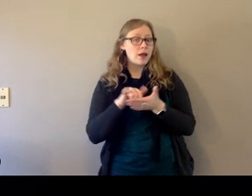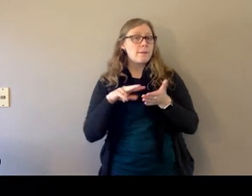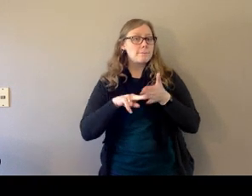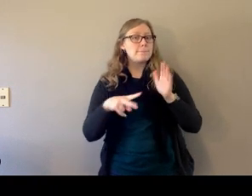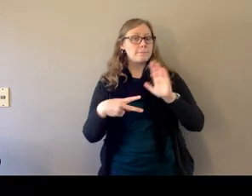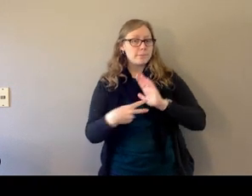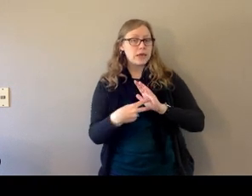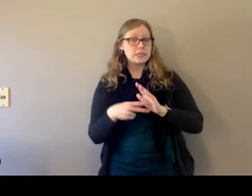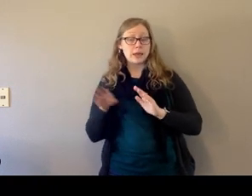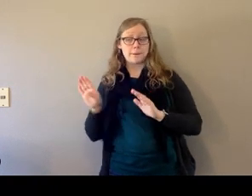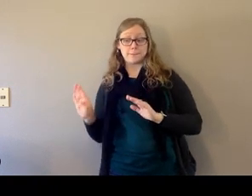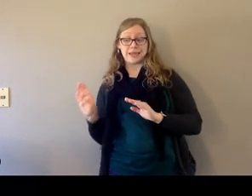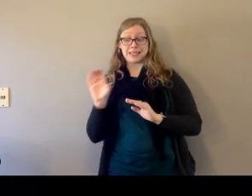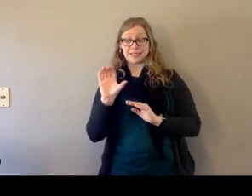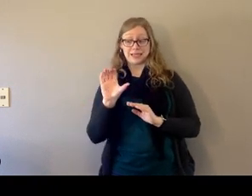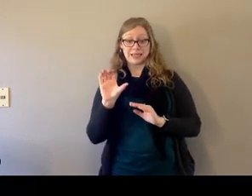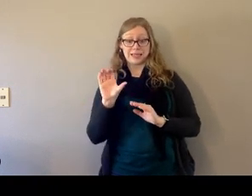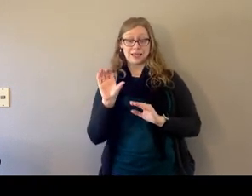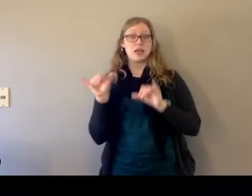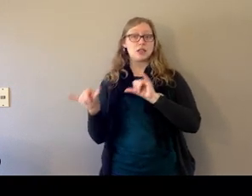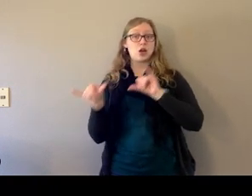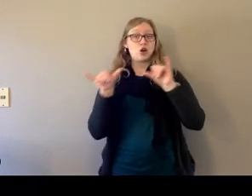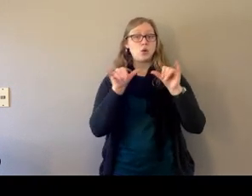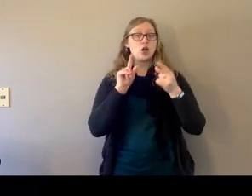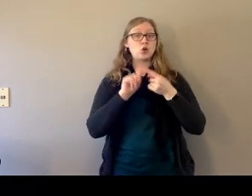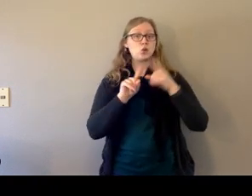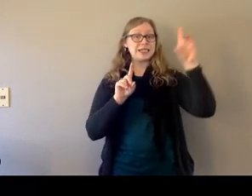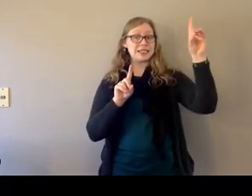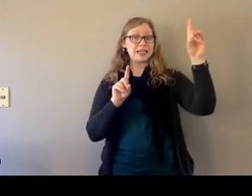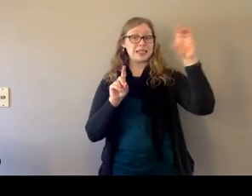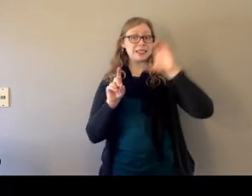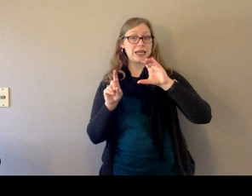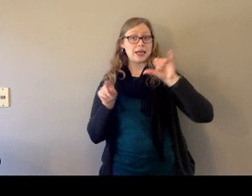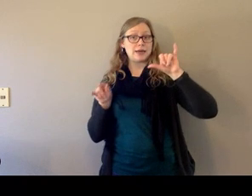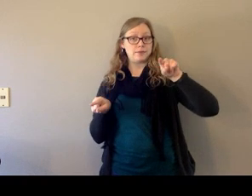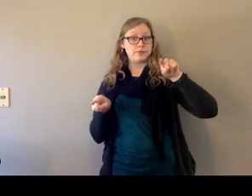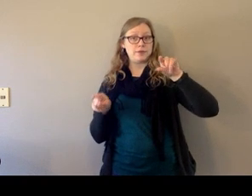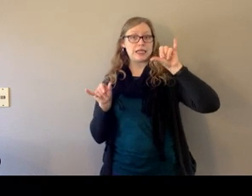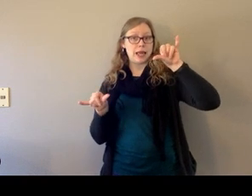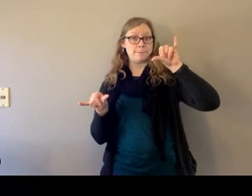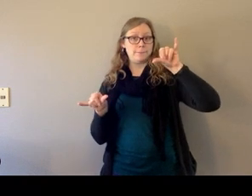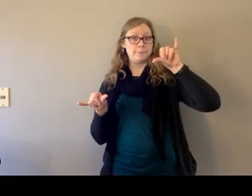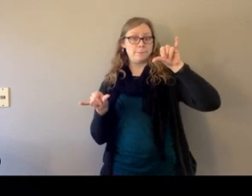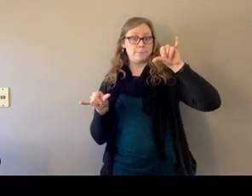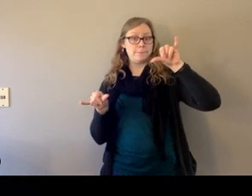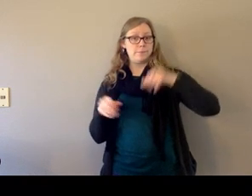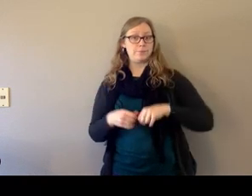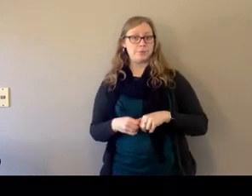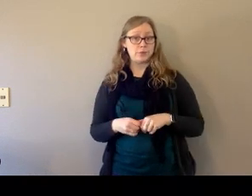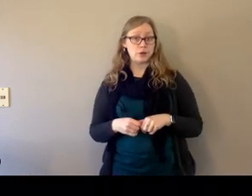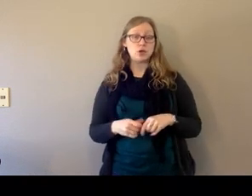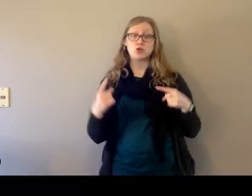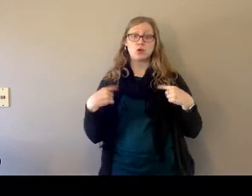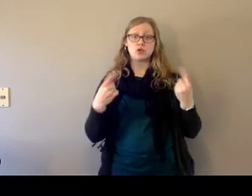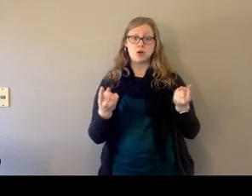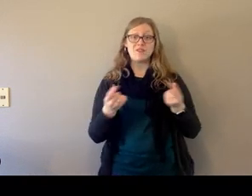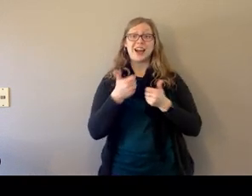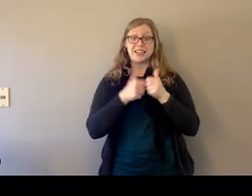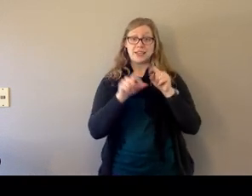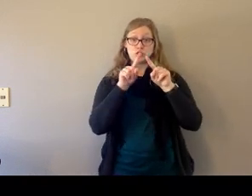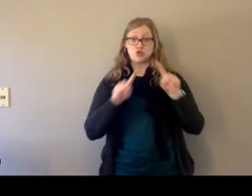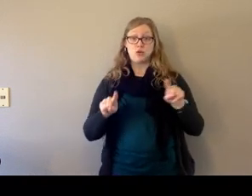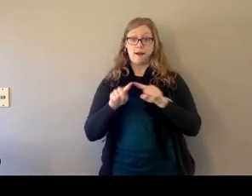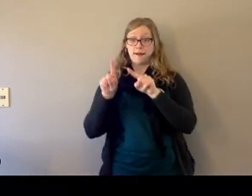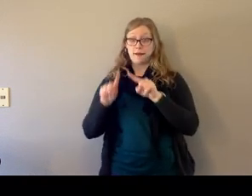is going to be congruent to DC. So far I have two sides of each triangle are congruent to the